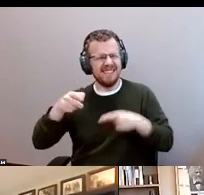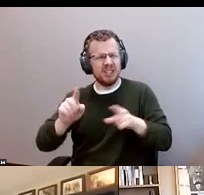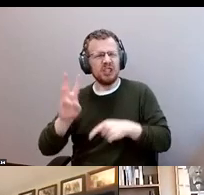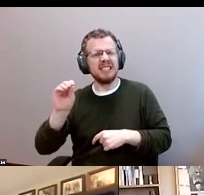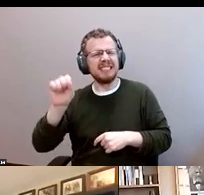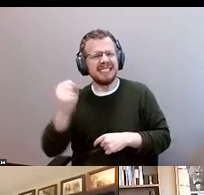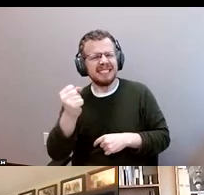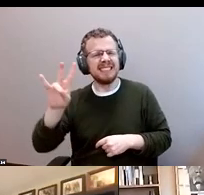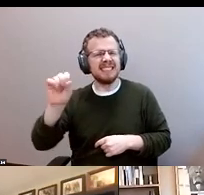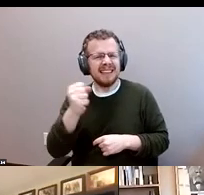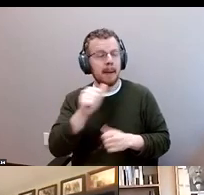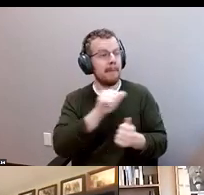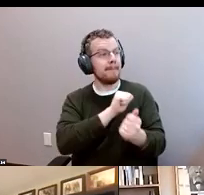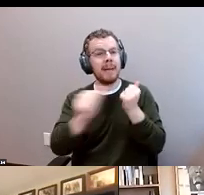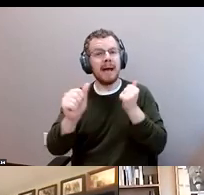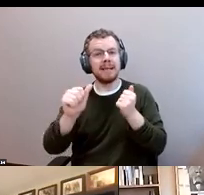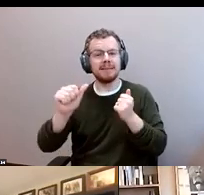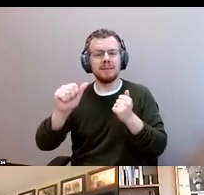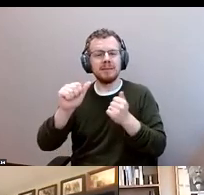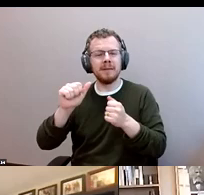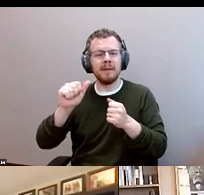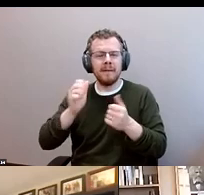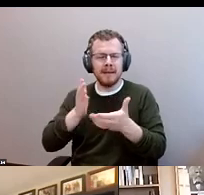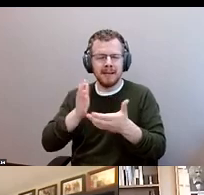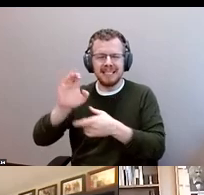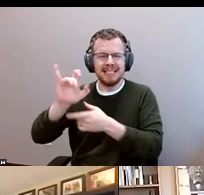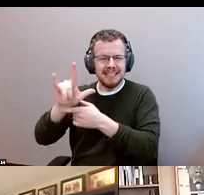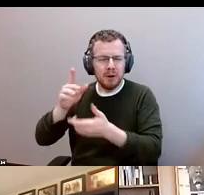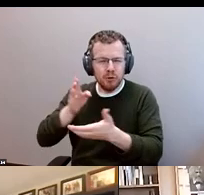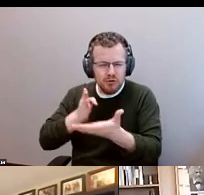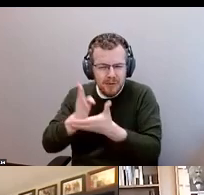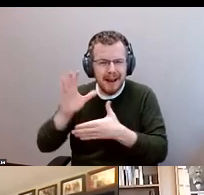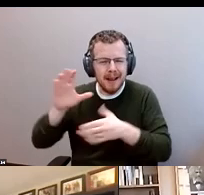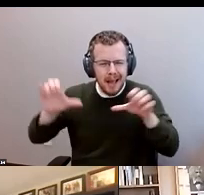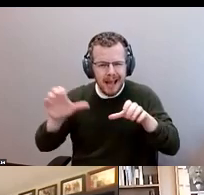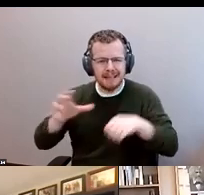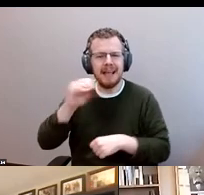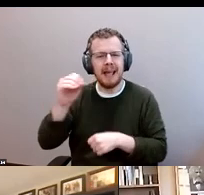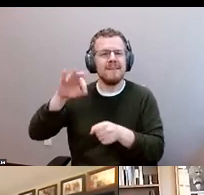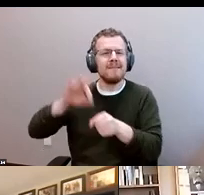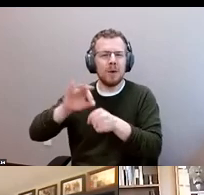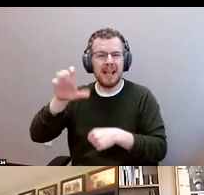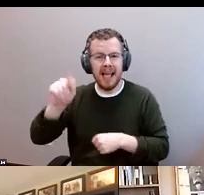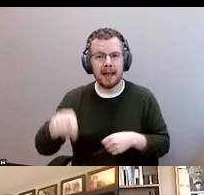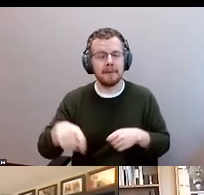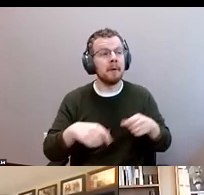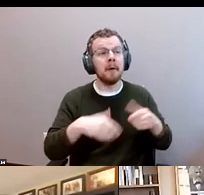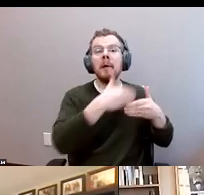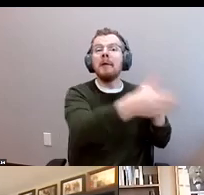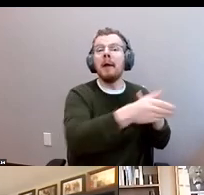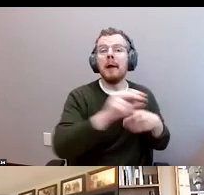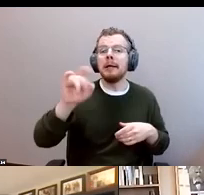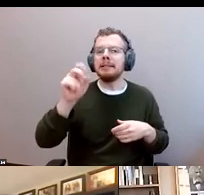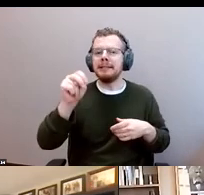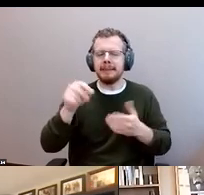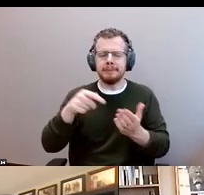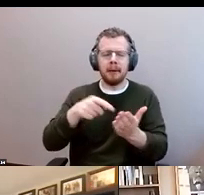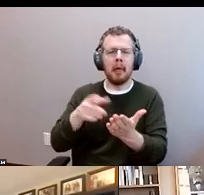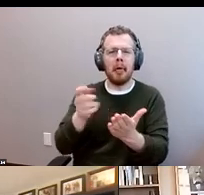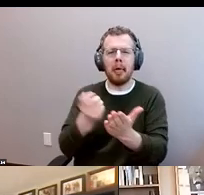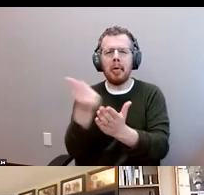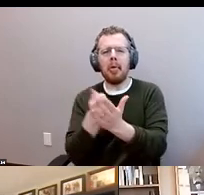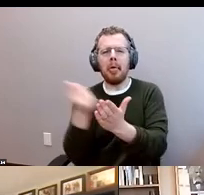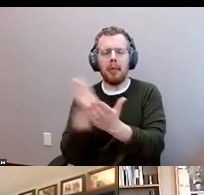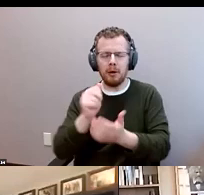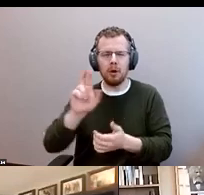Civil Rights Act and the Voting Rights Act, both of which were gutted first by Nixon and then ultimately by Reagan in the 80s.